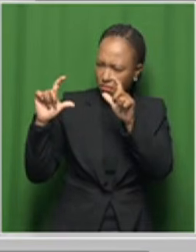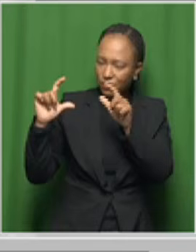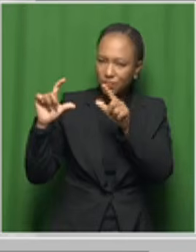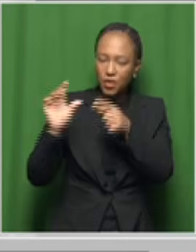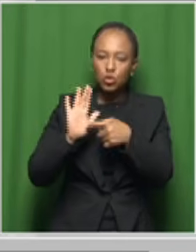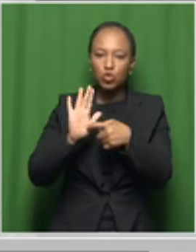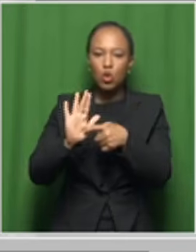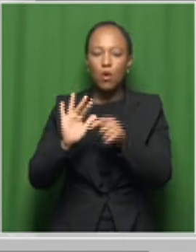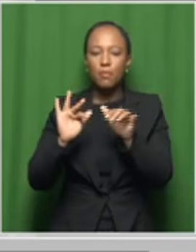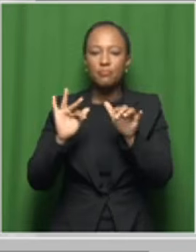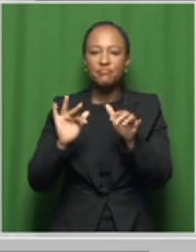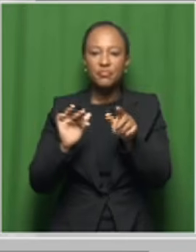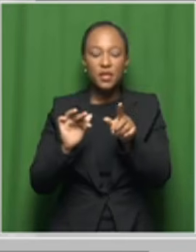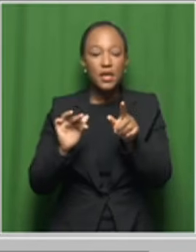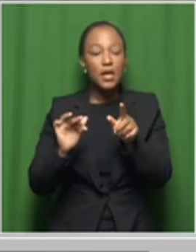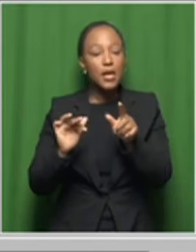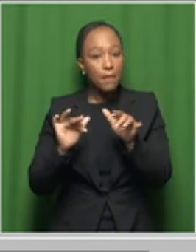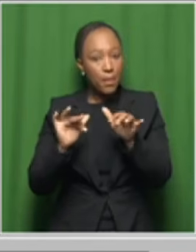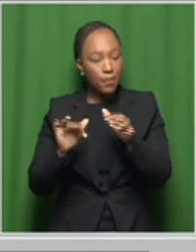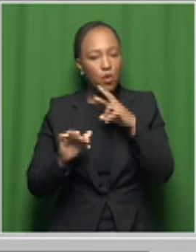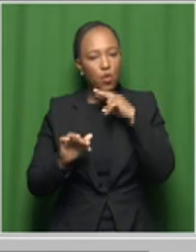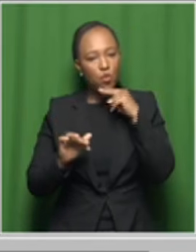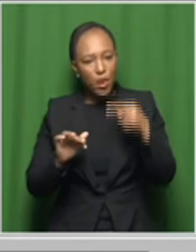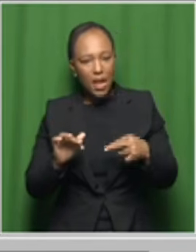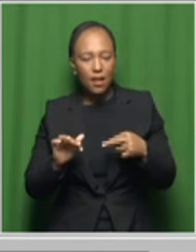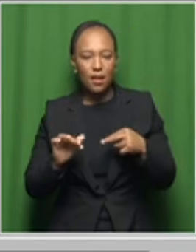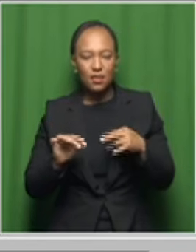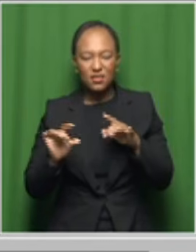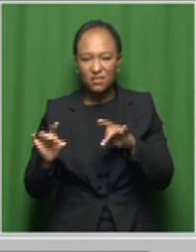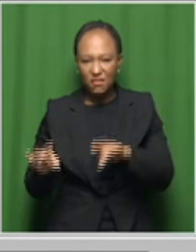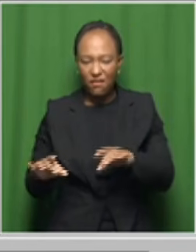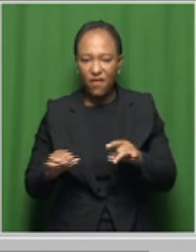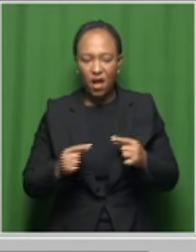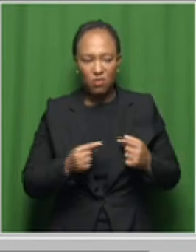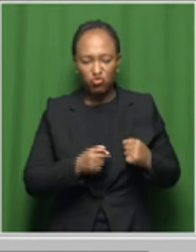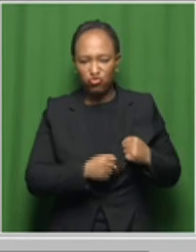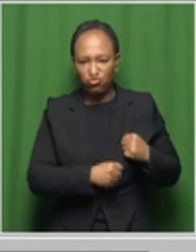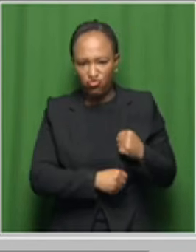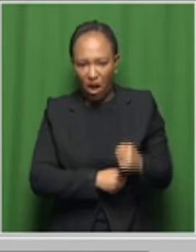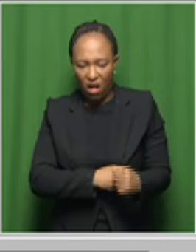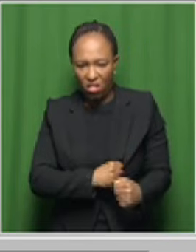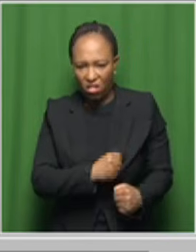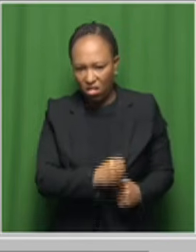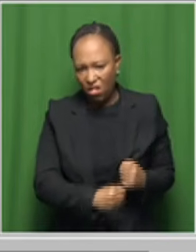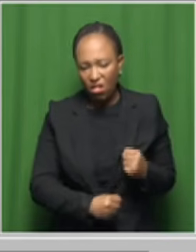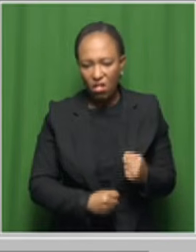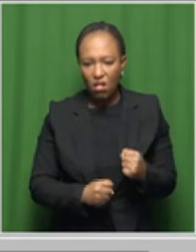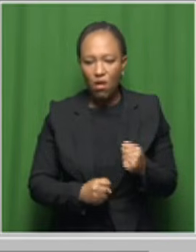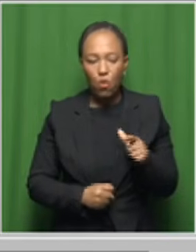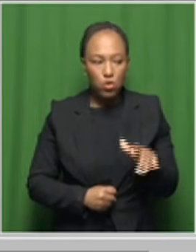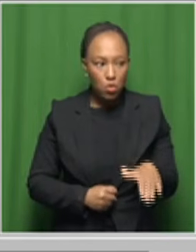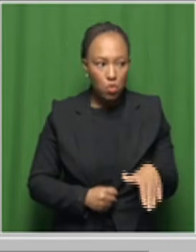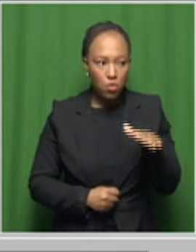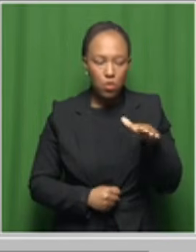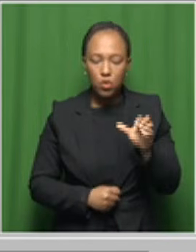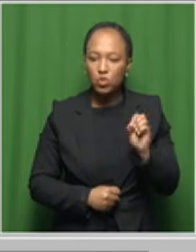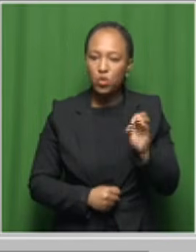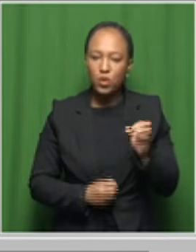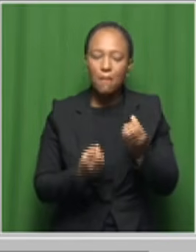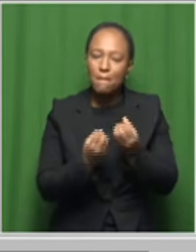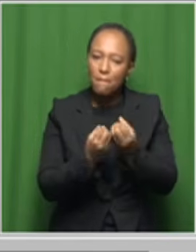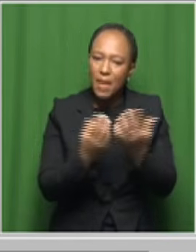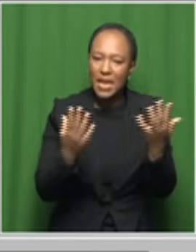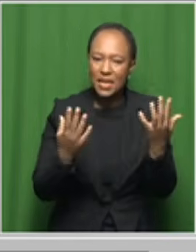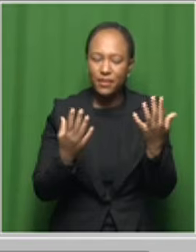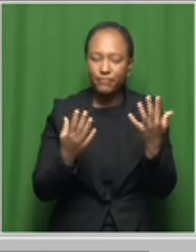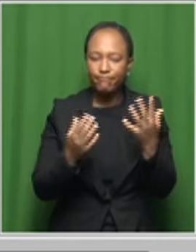people that people are going through real things and real struggles in life, especially growing up in Soweto. There's a lot that we go through, and